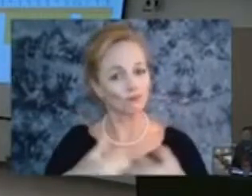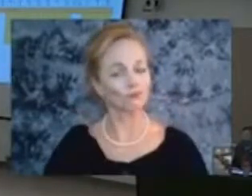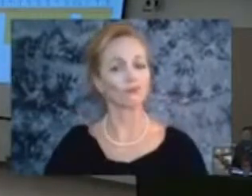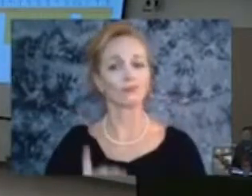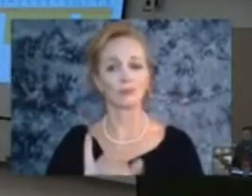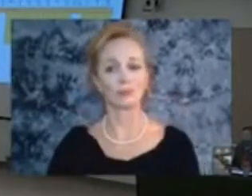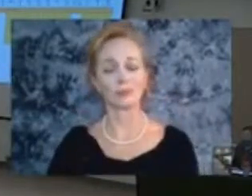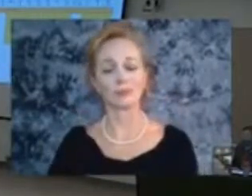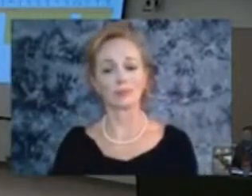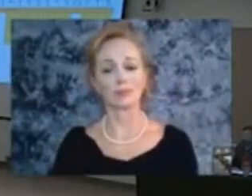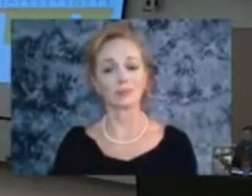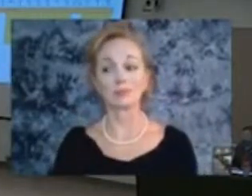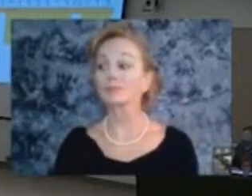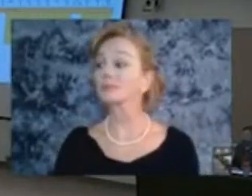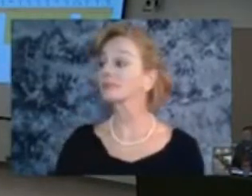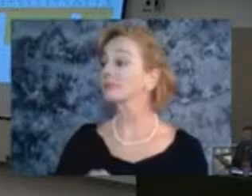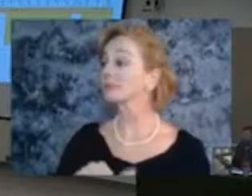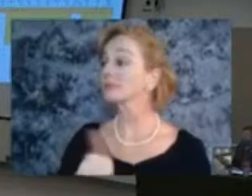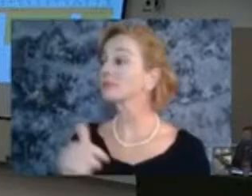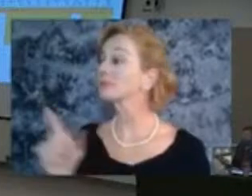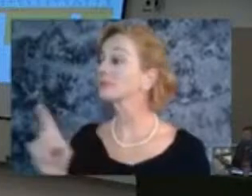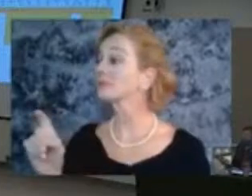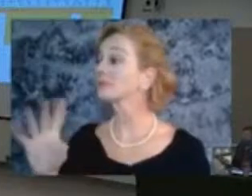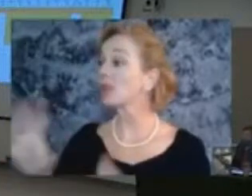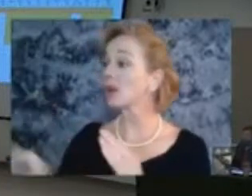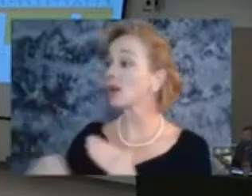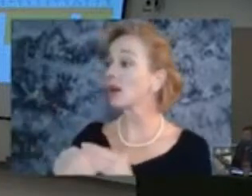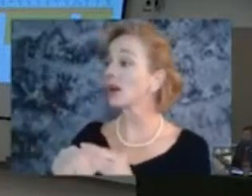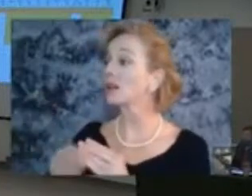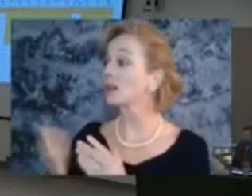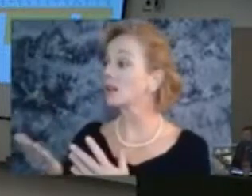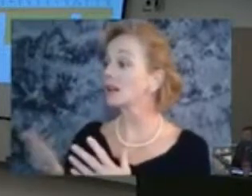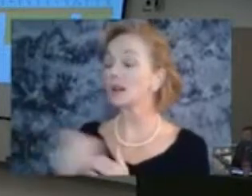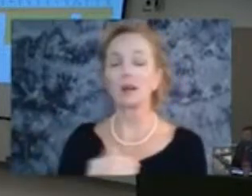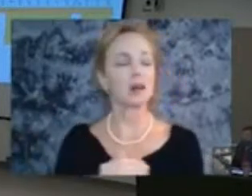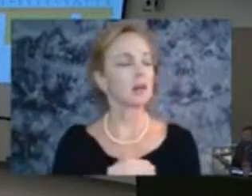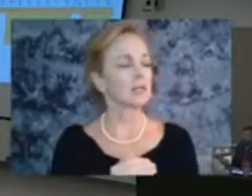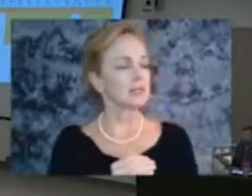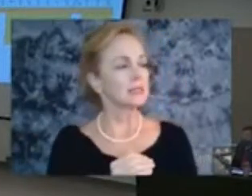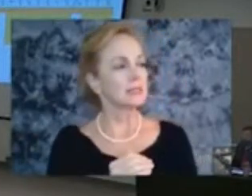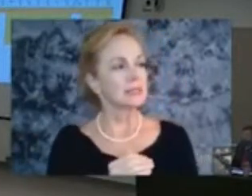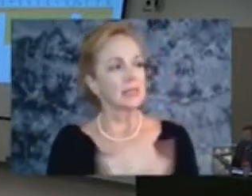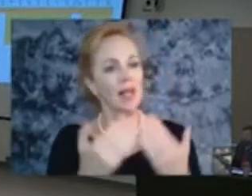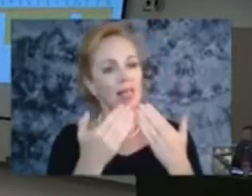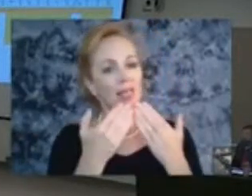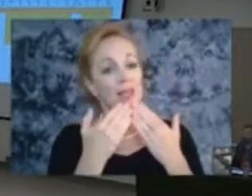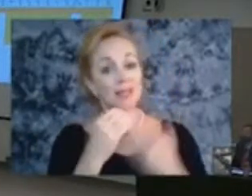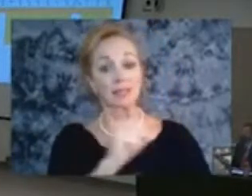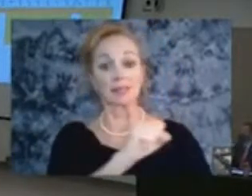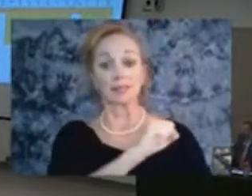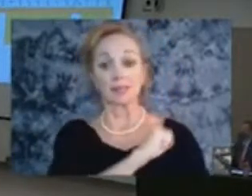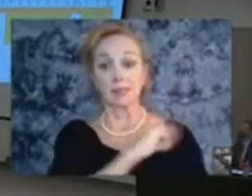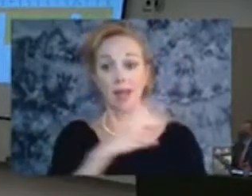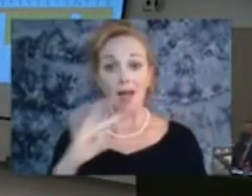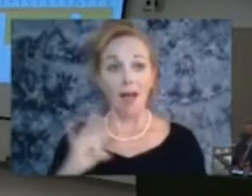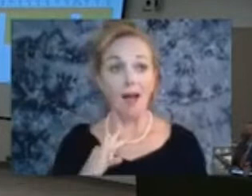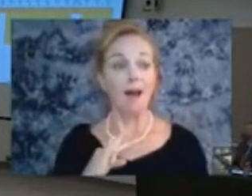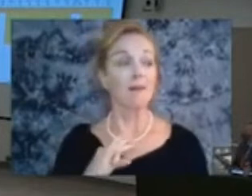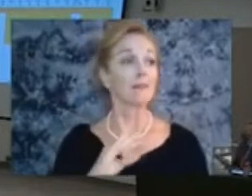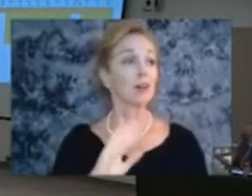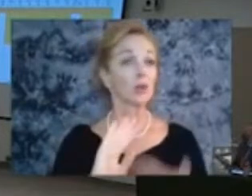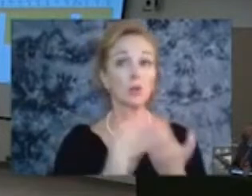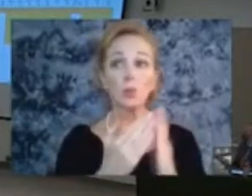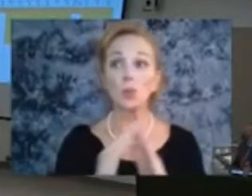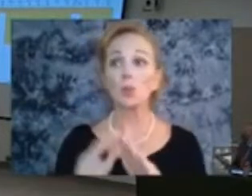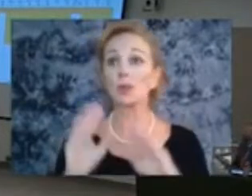add to the discussion? I would just like to thank the staff and the community, the teachers, the